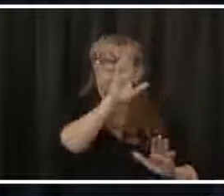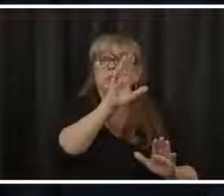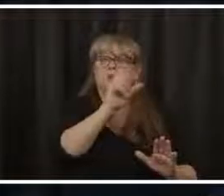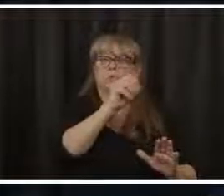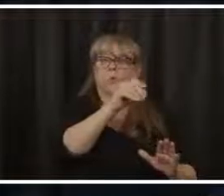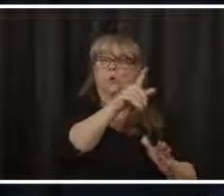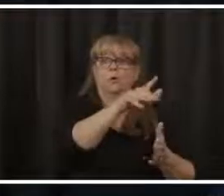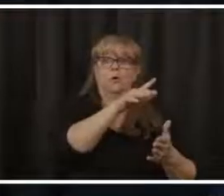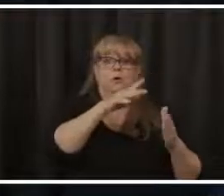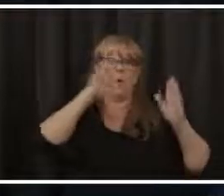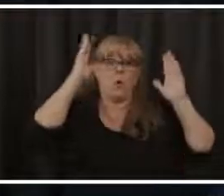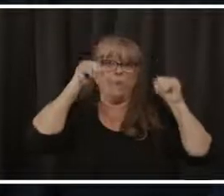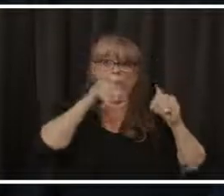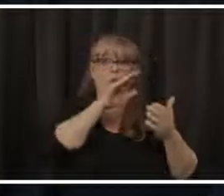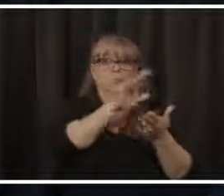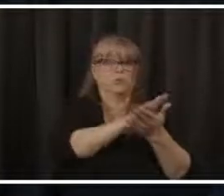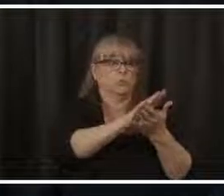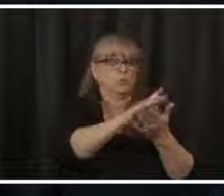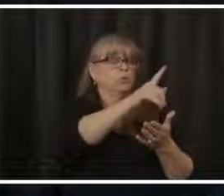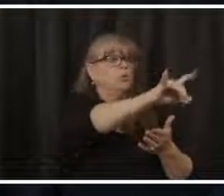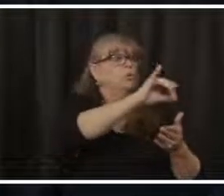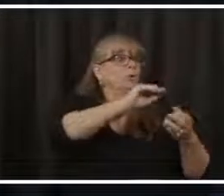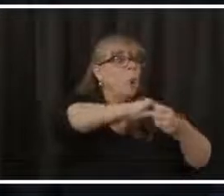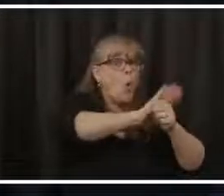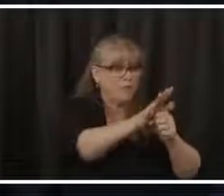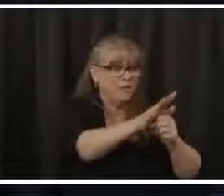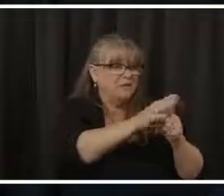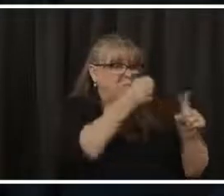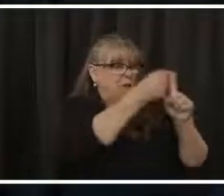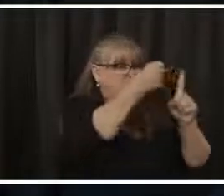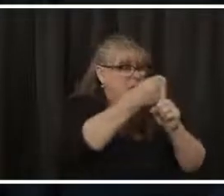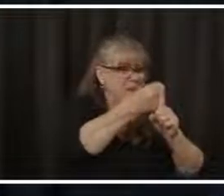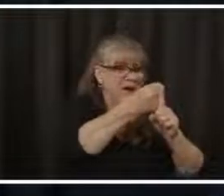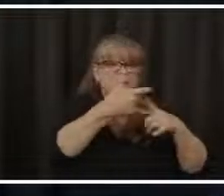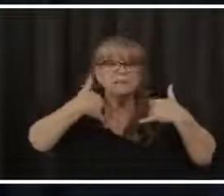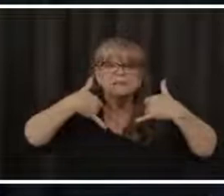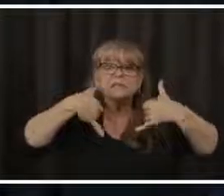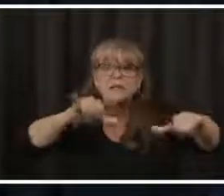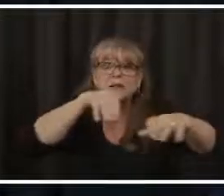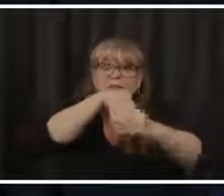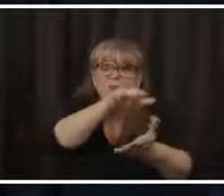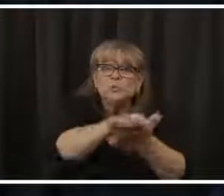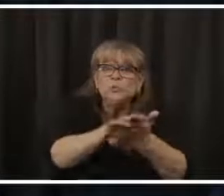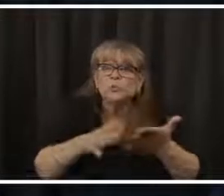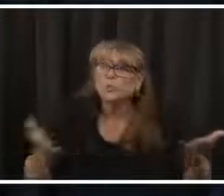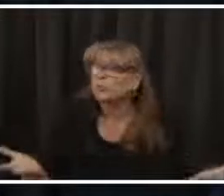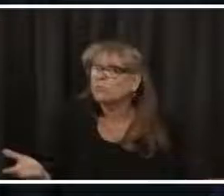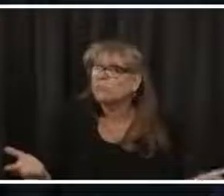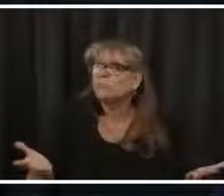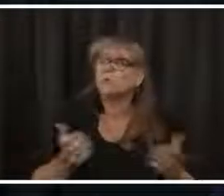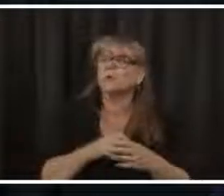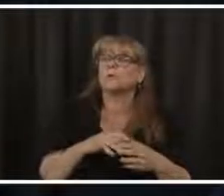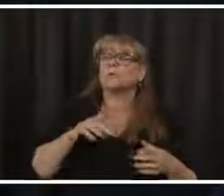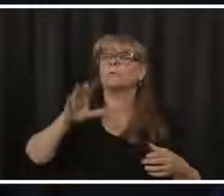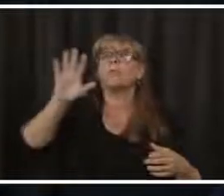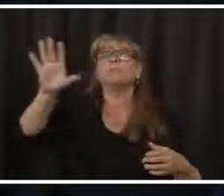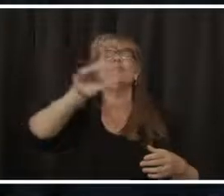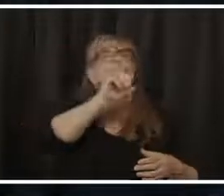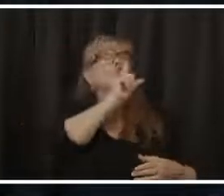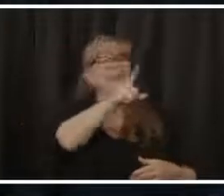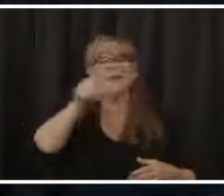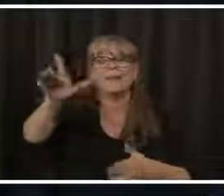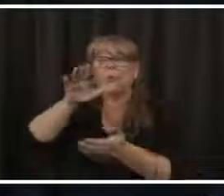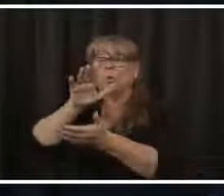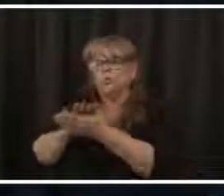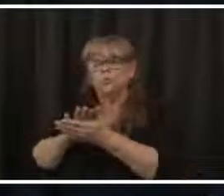spike? Oh, schools are again a relatively safe place. I think what's happening,